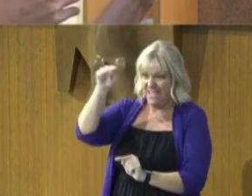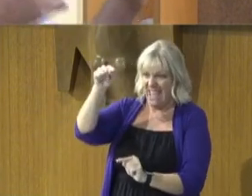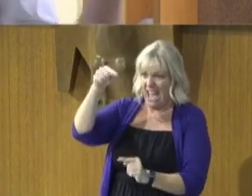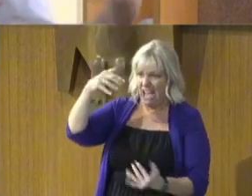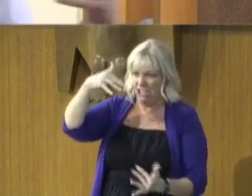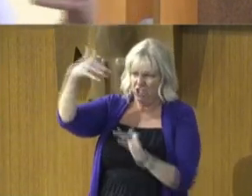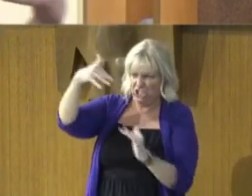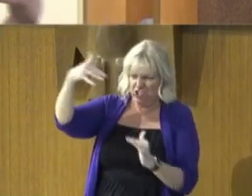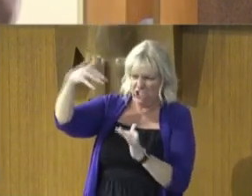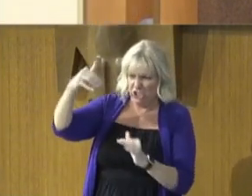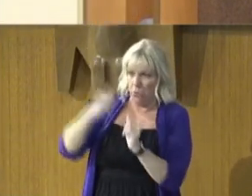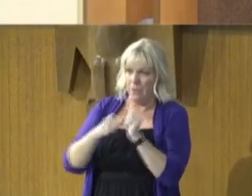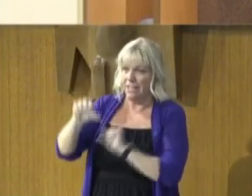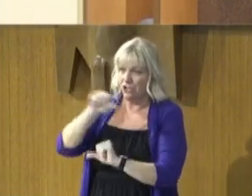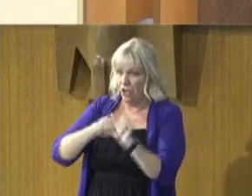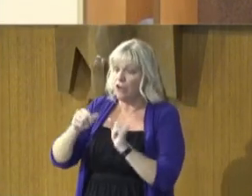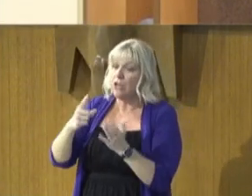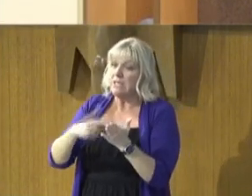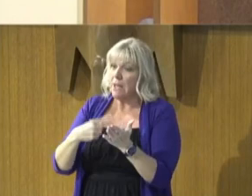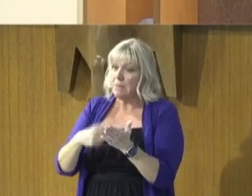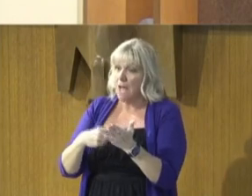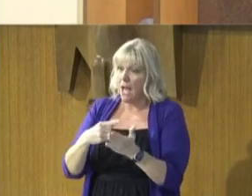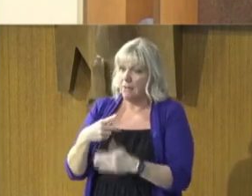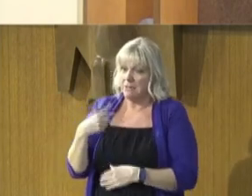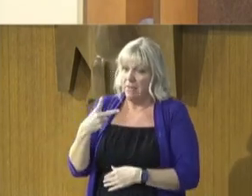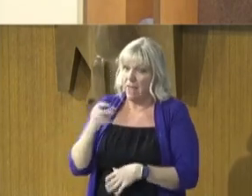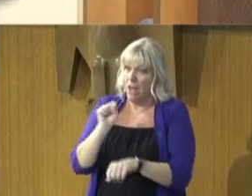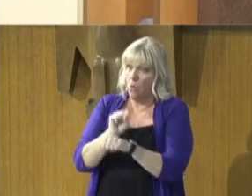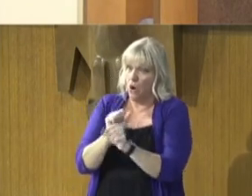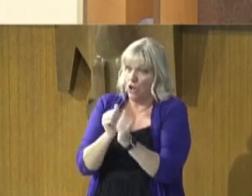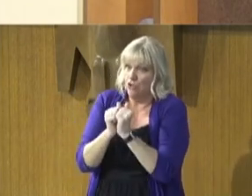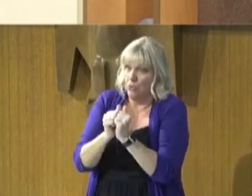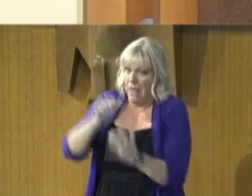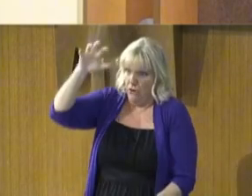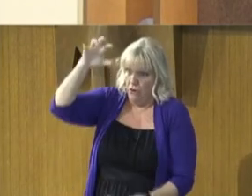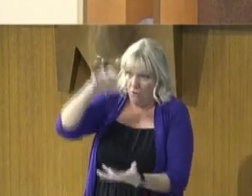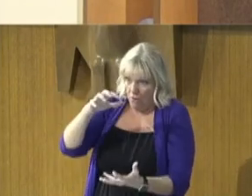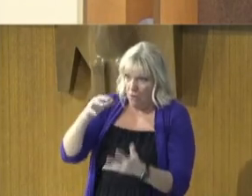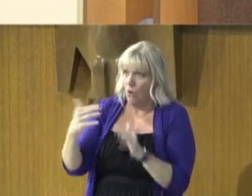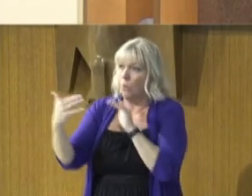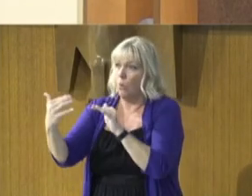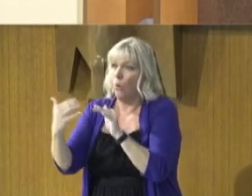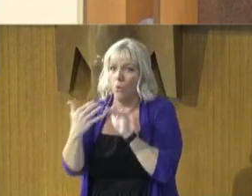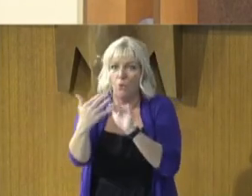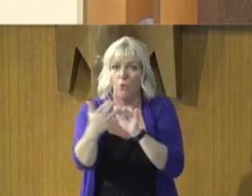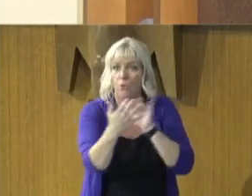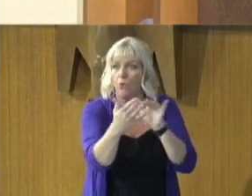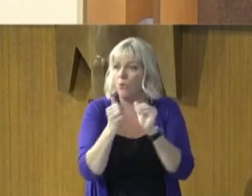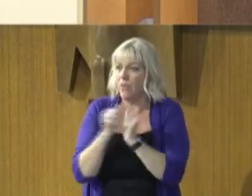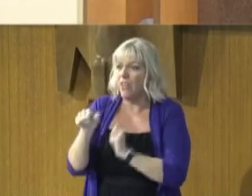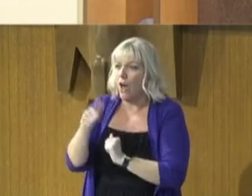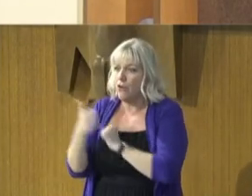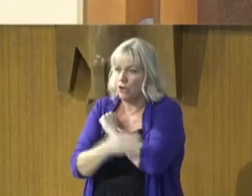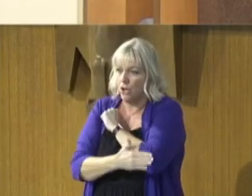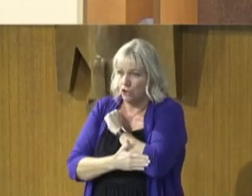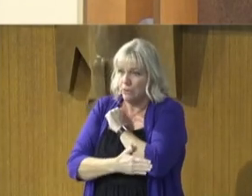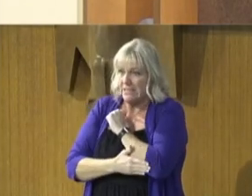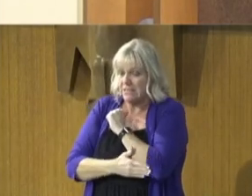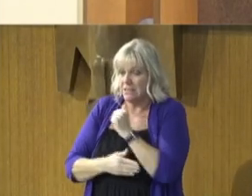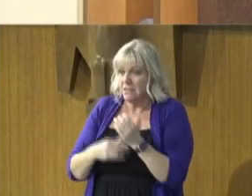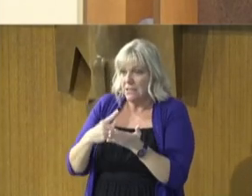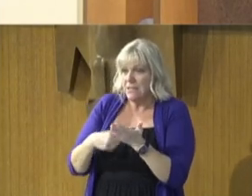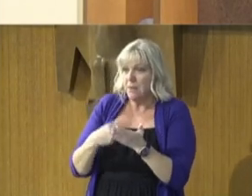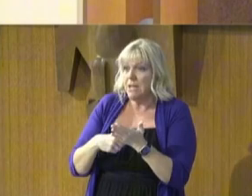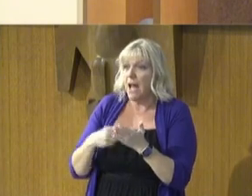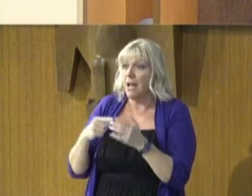other. Other times they were individually engaged in war with other nations, and sometimes they would form an alliance with